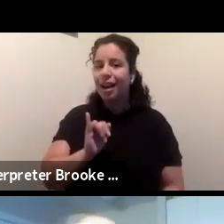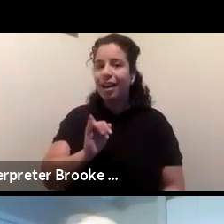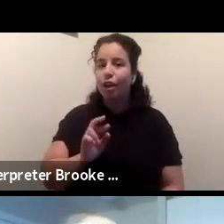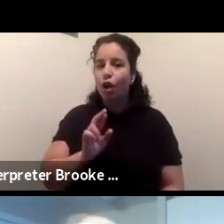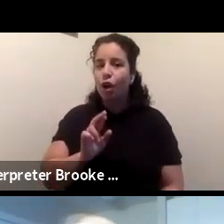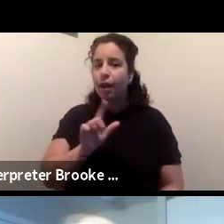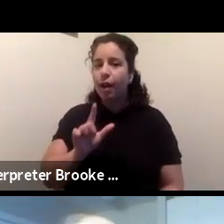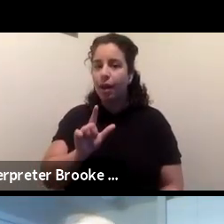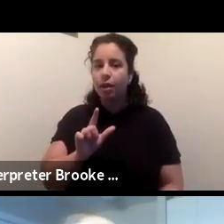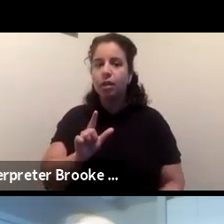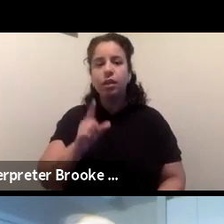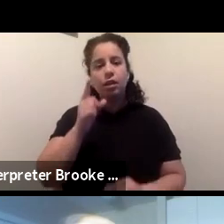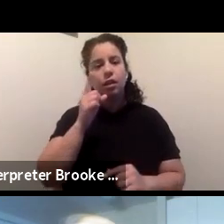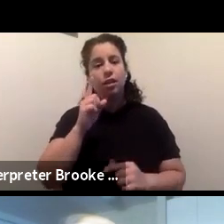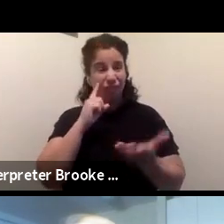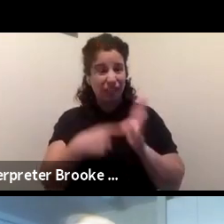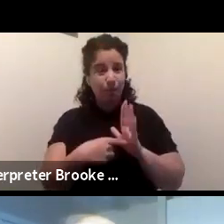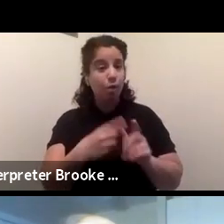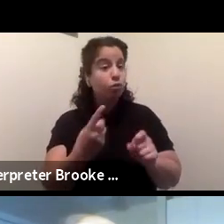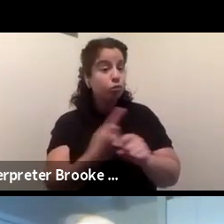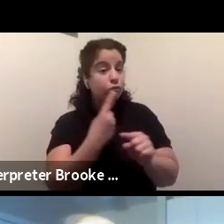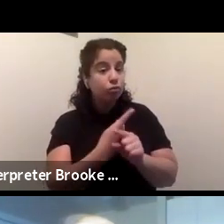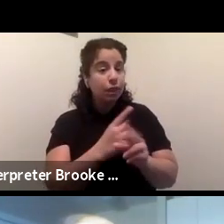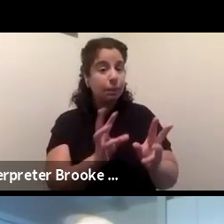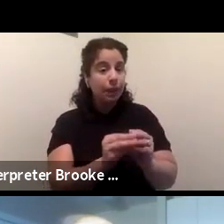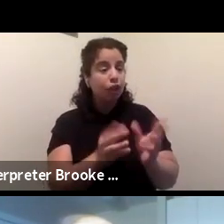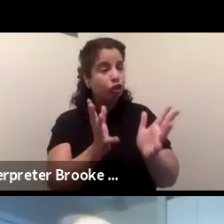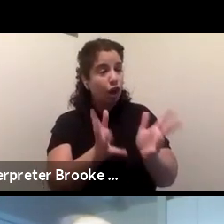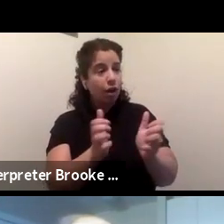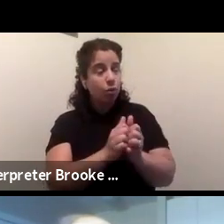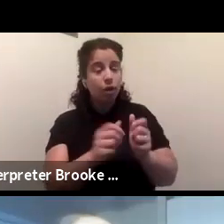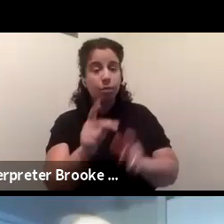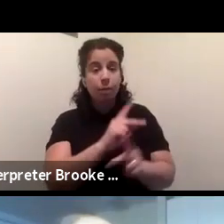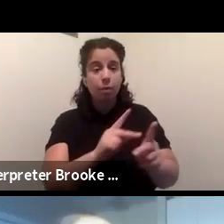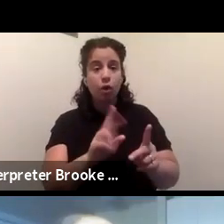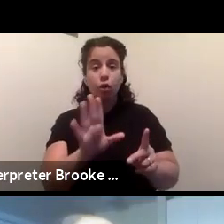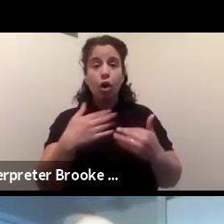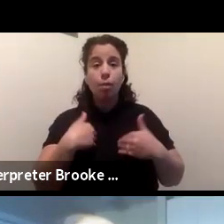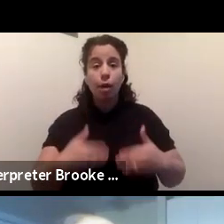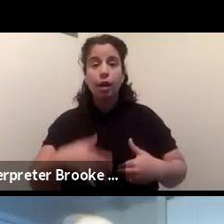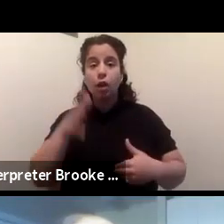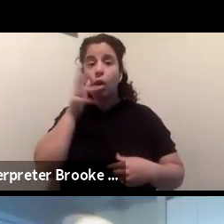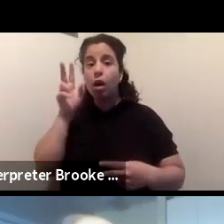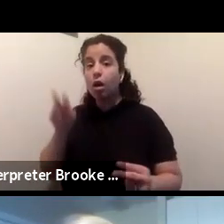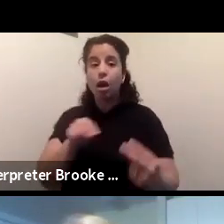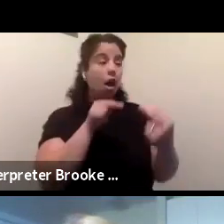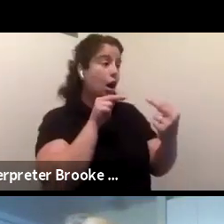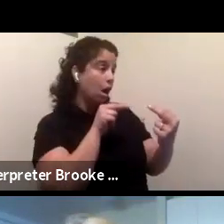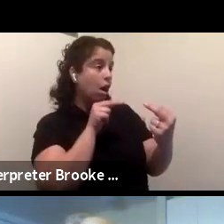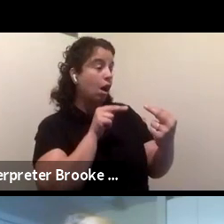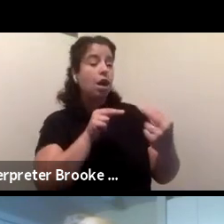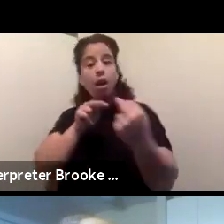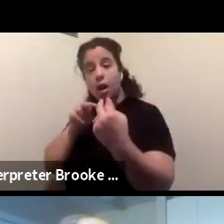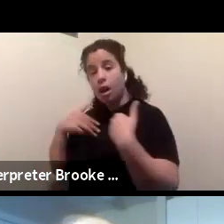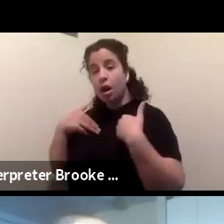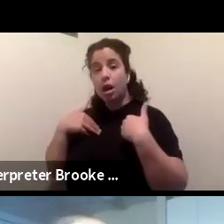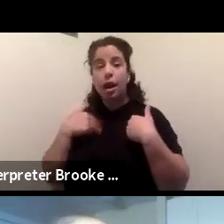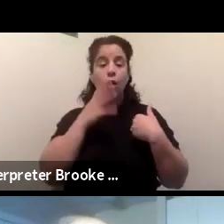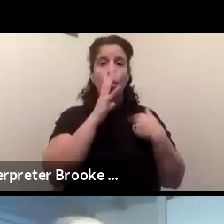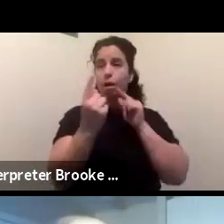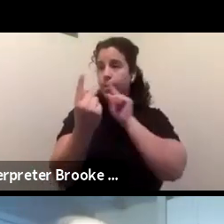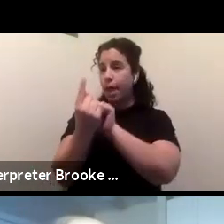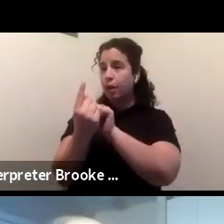a regular meeting, when you're talking to a group of people, your body will naturally turn to them and move. You will move your body in different